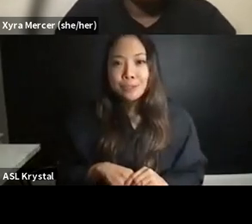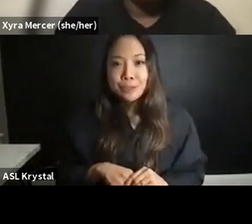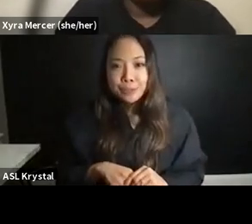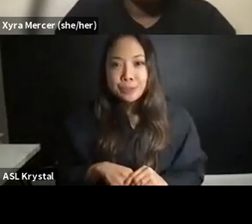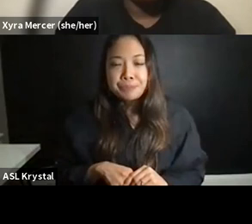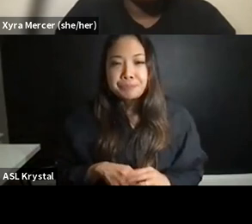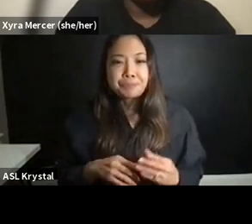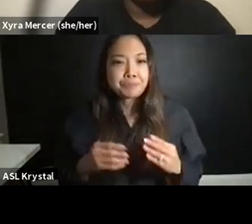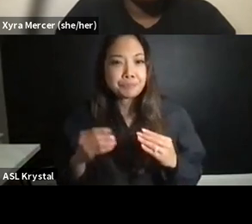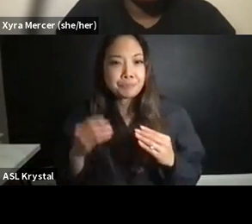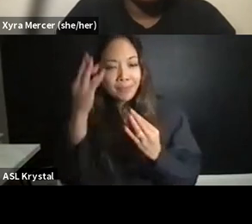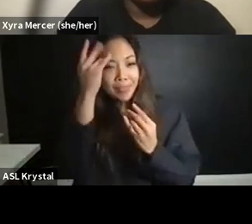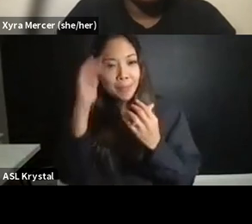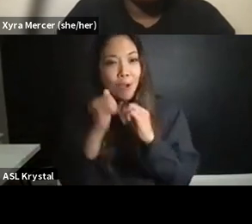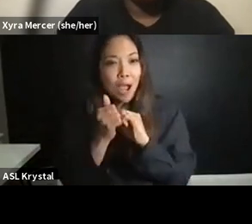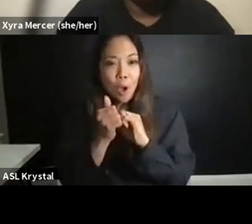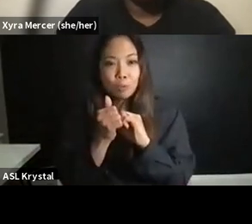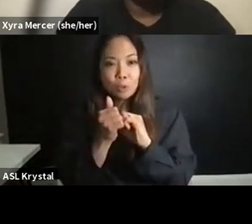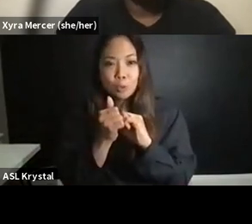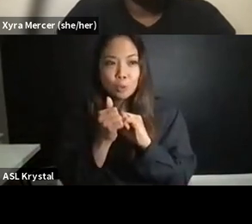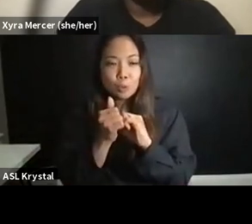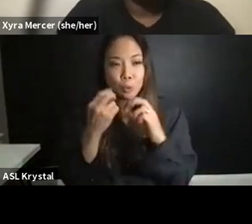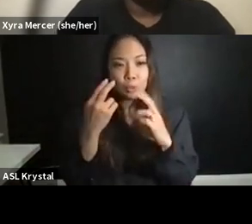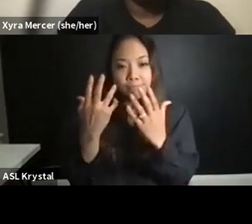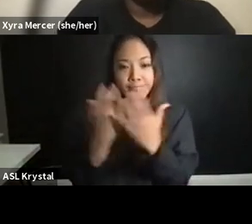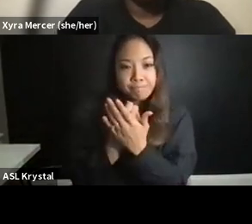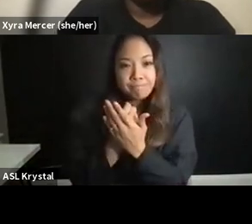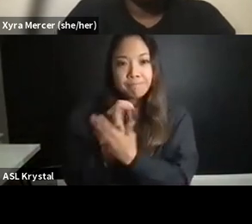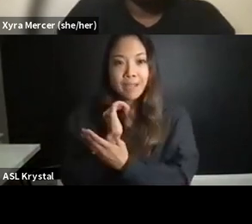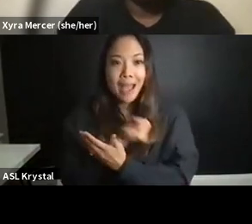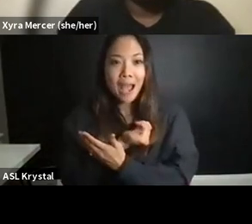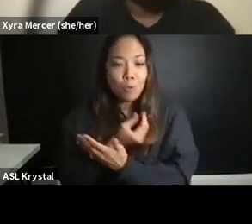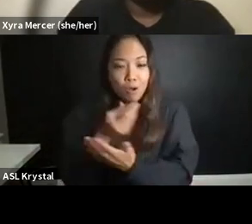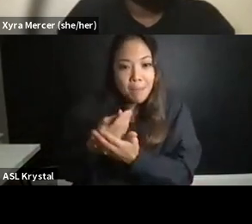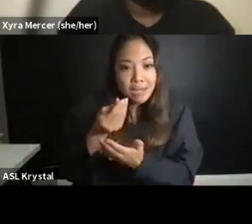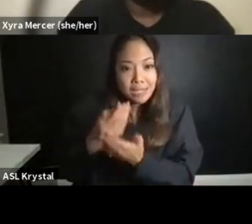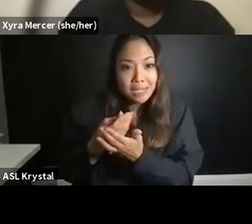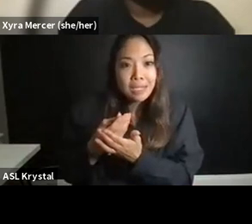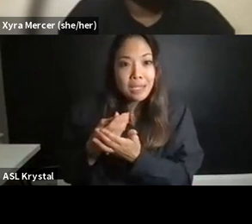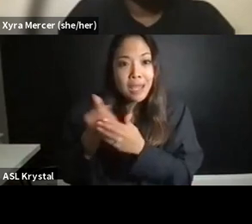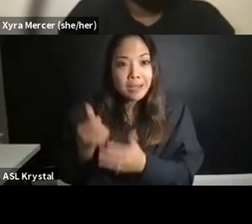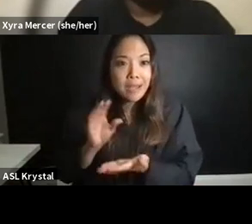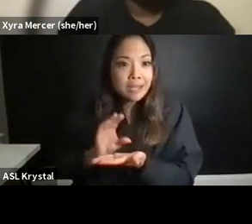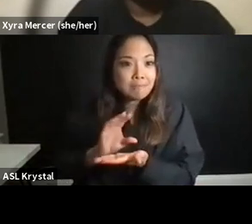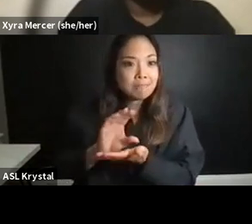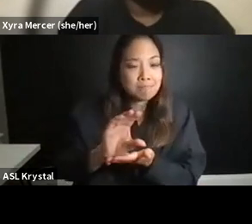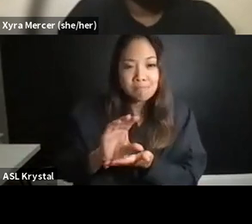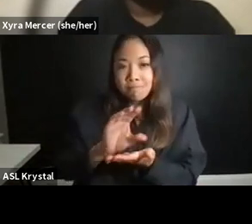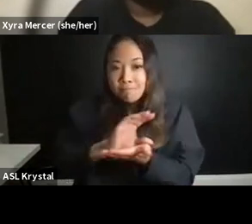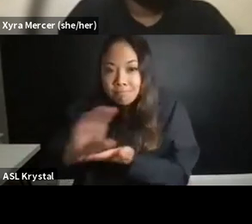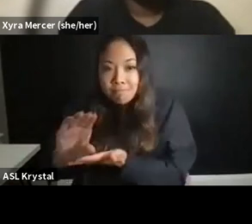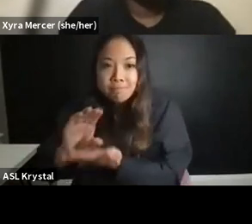streamline our investments to make sure that it's moving towards all you know the same area we need to be thinking about that with our facilities